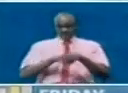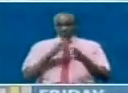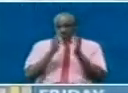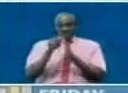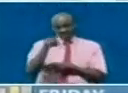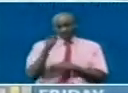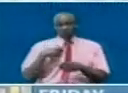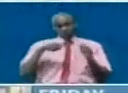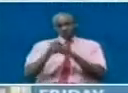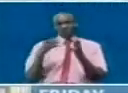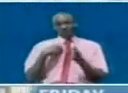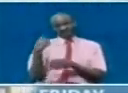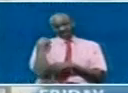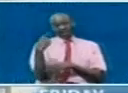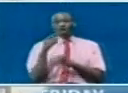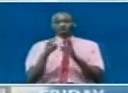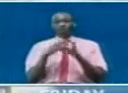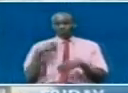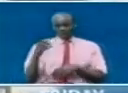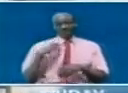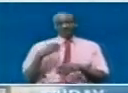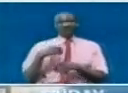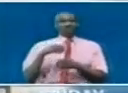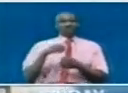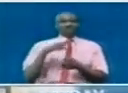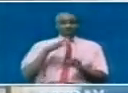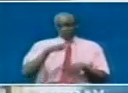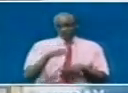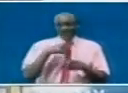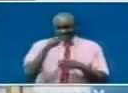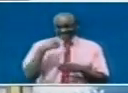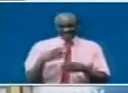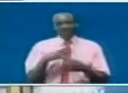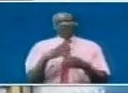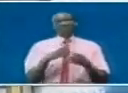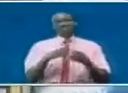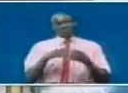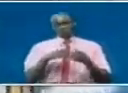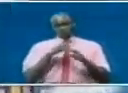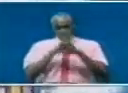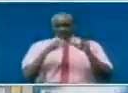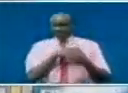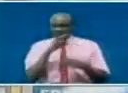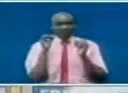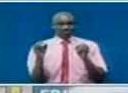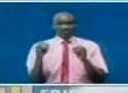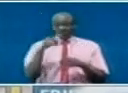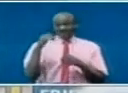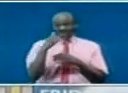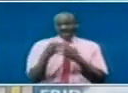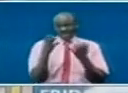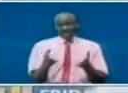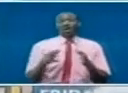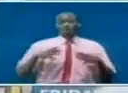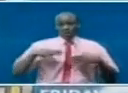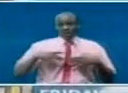and qualify for the recent Commonwealth Games in Scotland, but that did not dampen her swimming spirit. Ayushi, who is in the country on holiday,